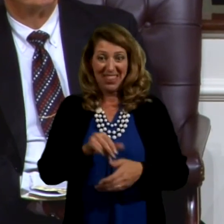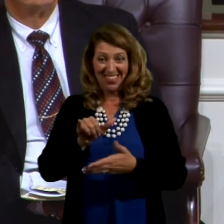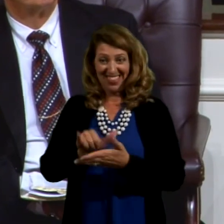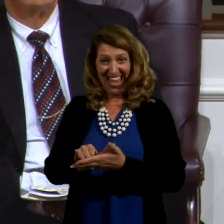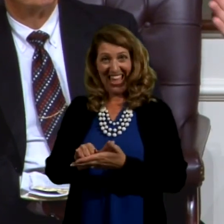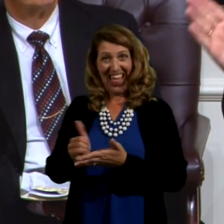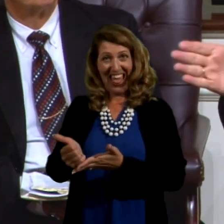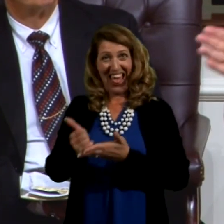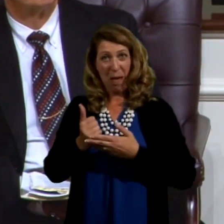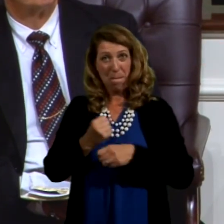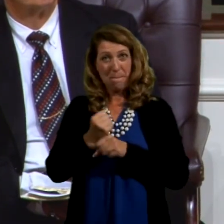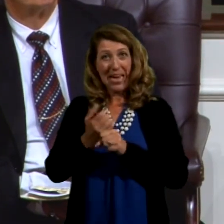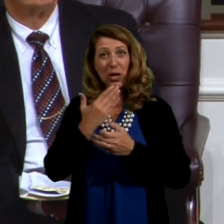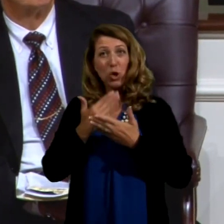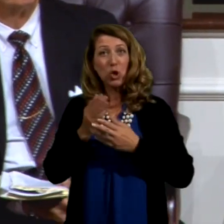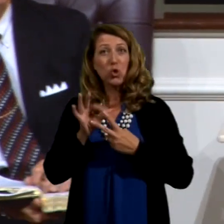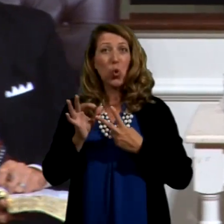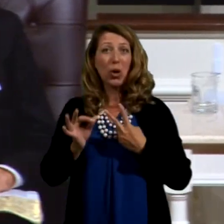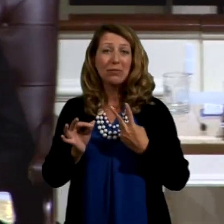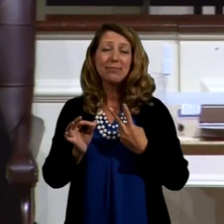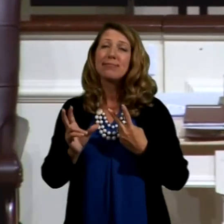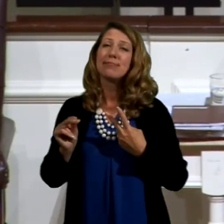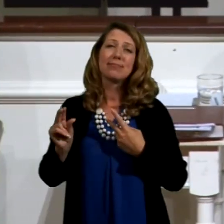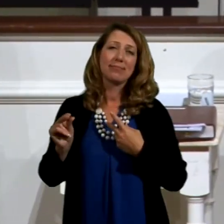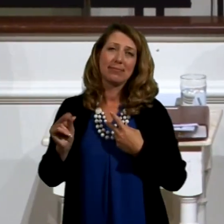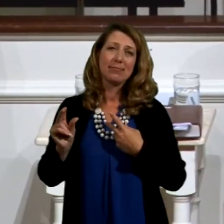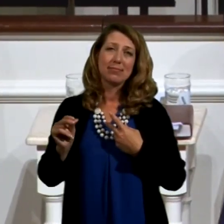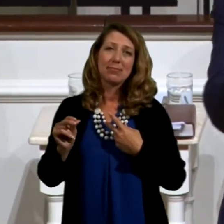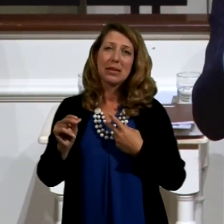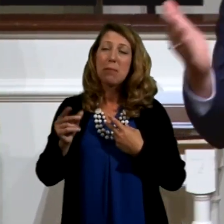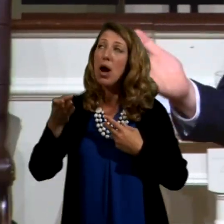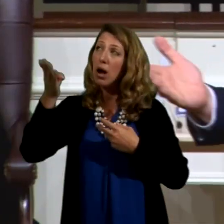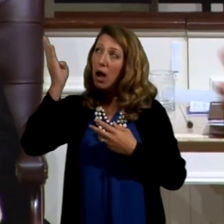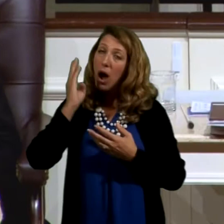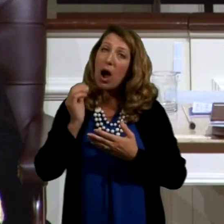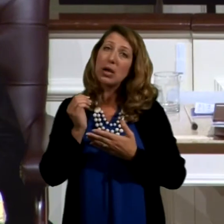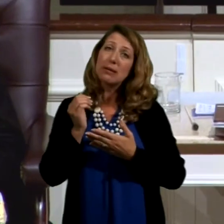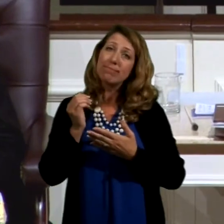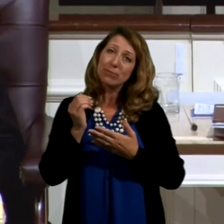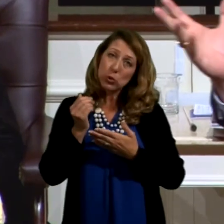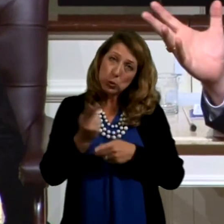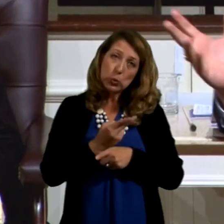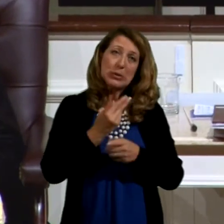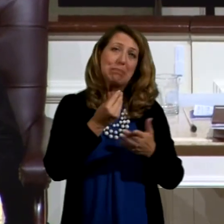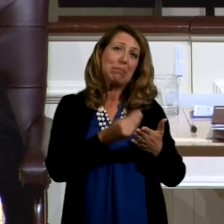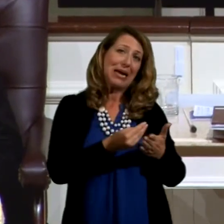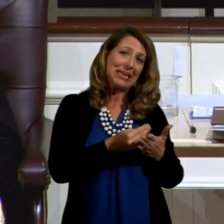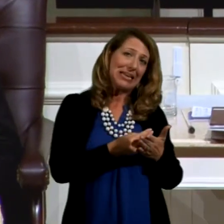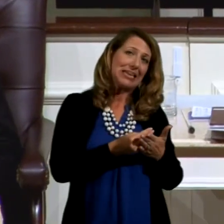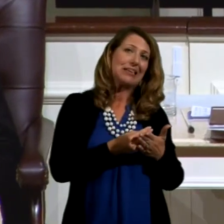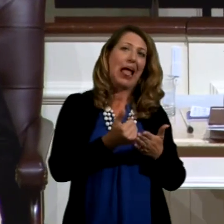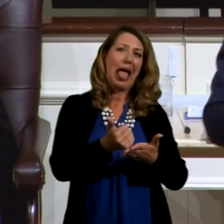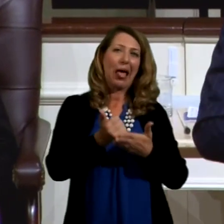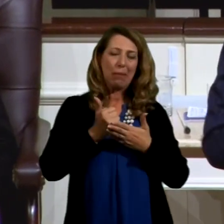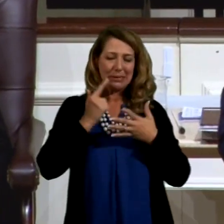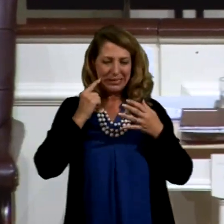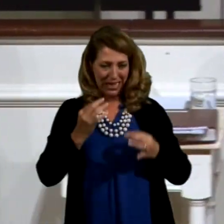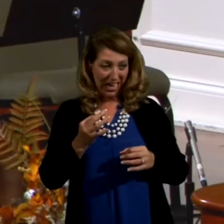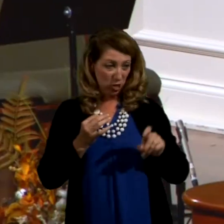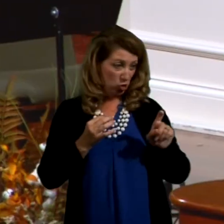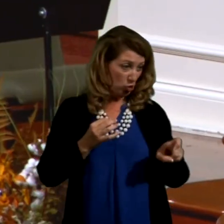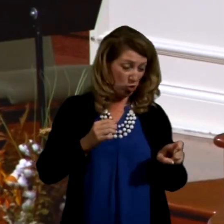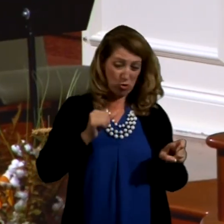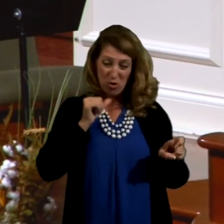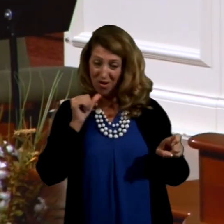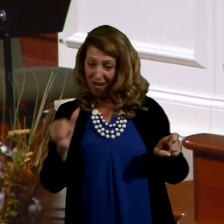us. Now, God will use finances to decide what you should do, what you shouldn't do sometimes. Now, I don't like that. Because if there's no money,